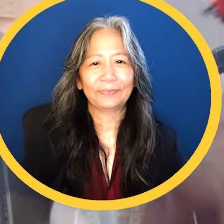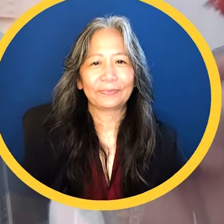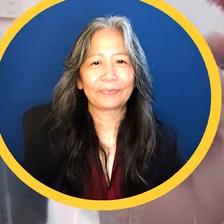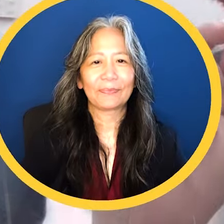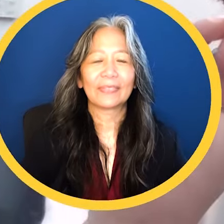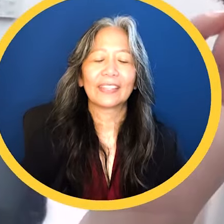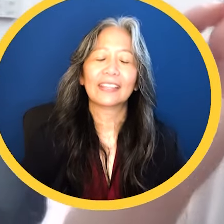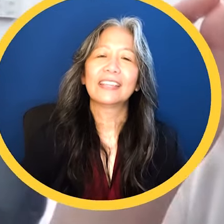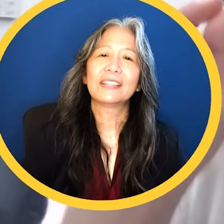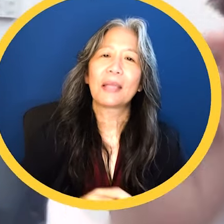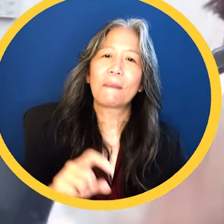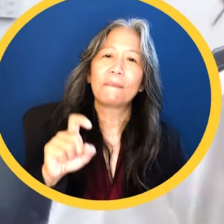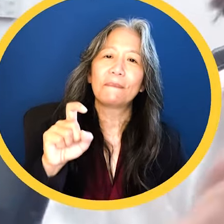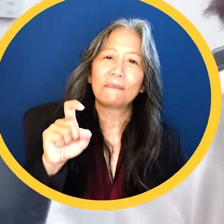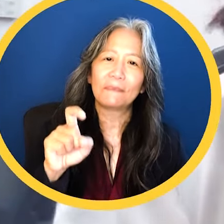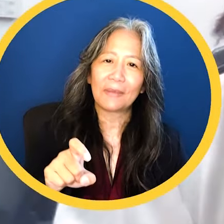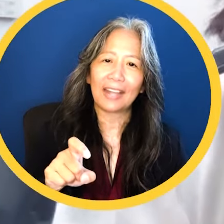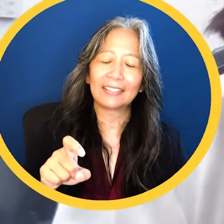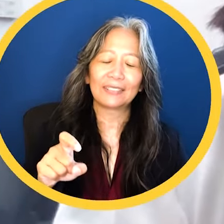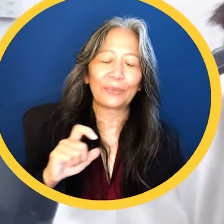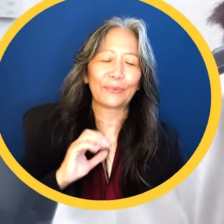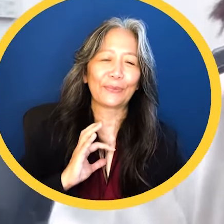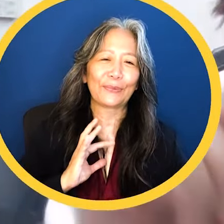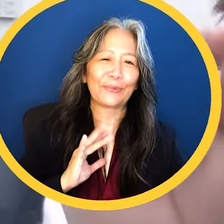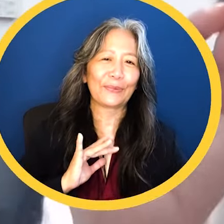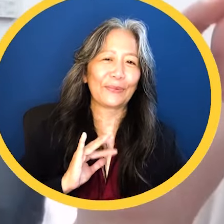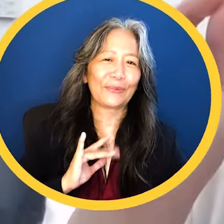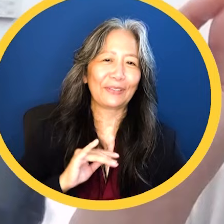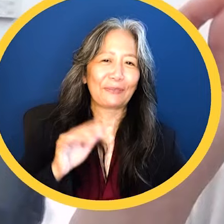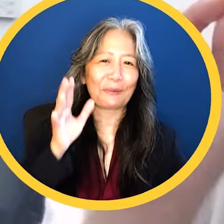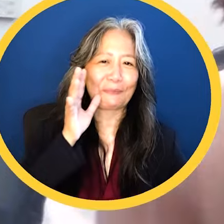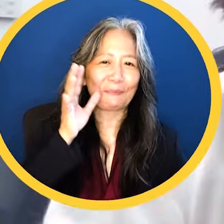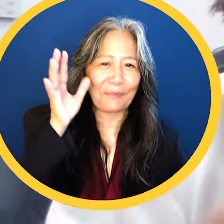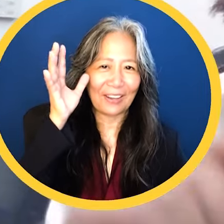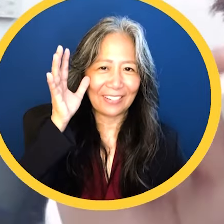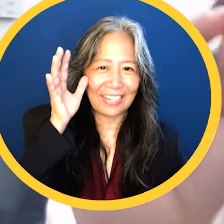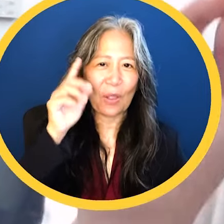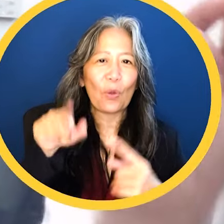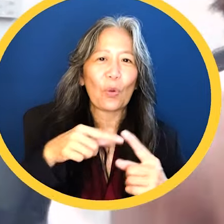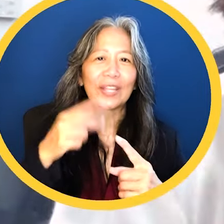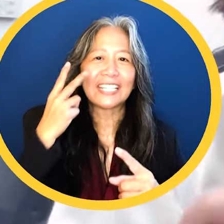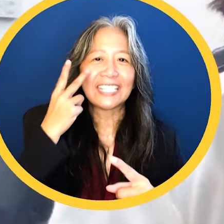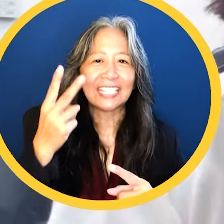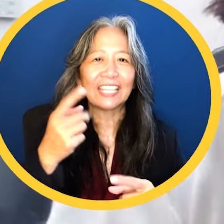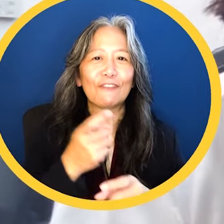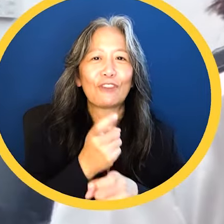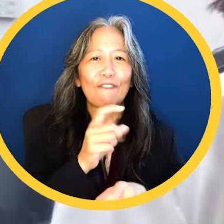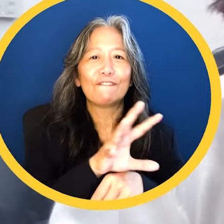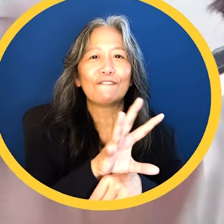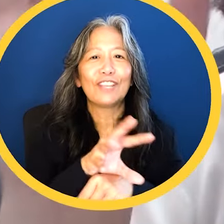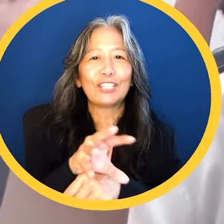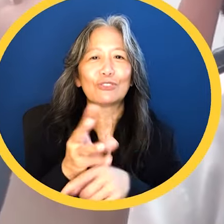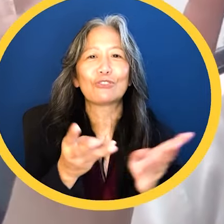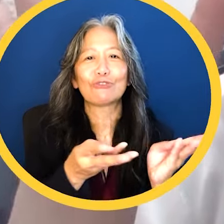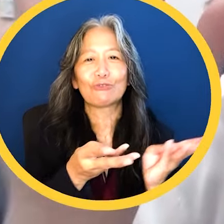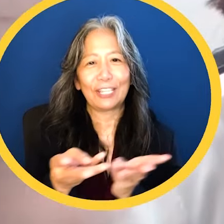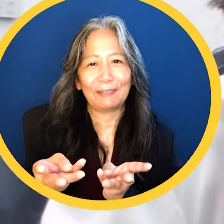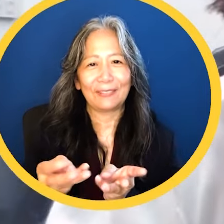It must just thrill your parents that when they see that for video streams,